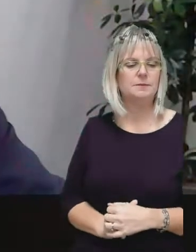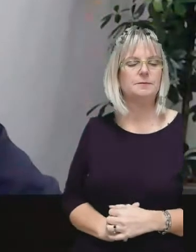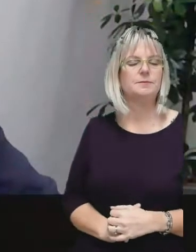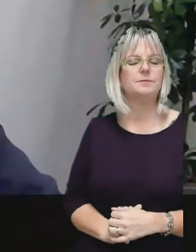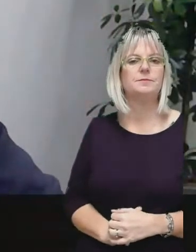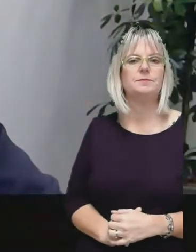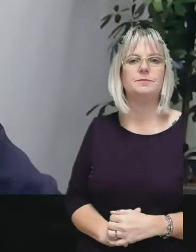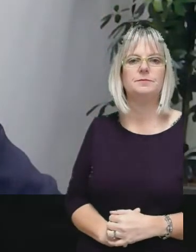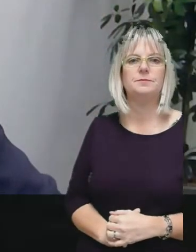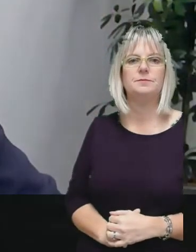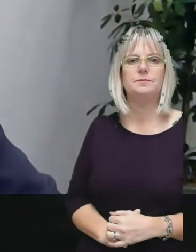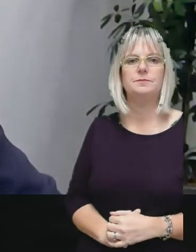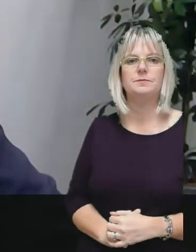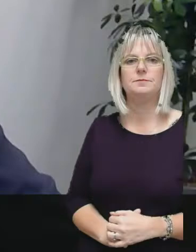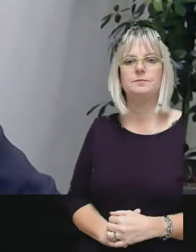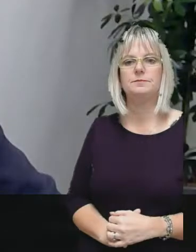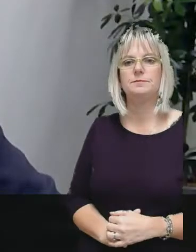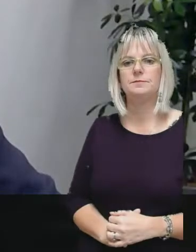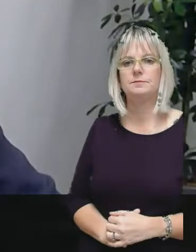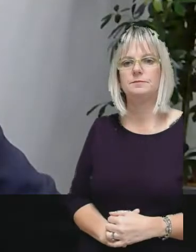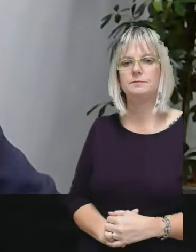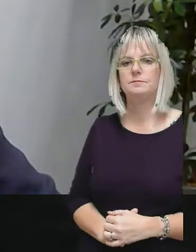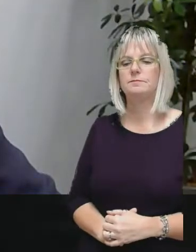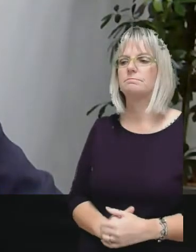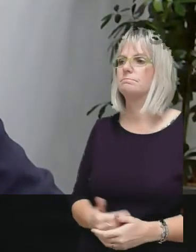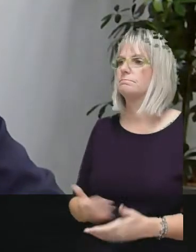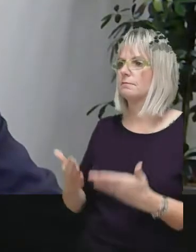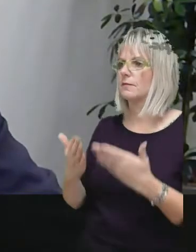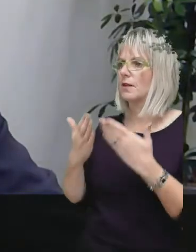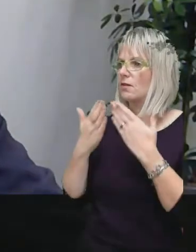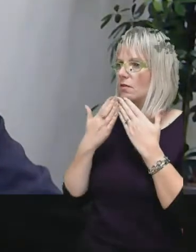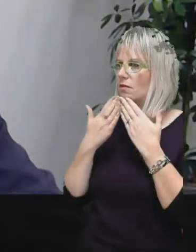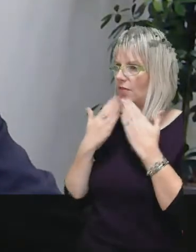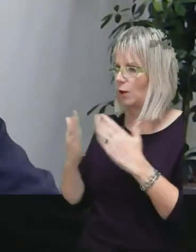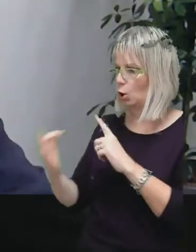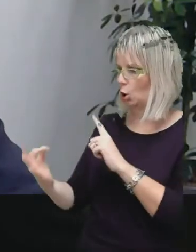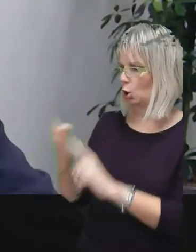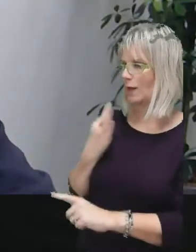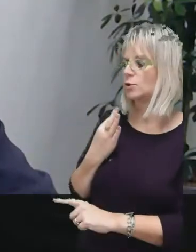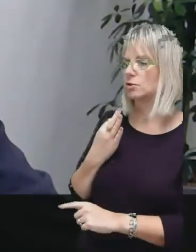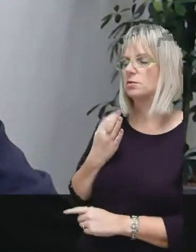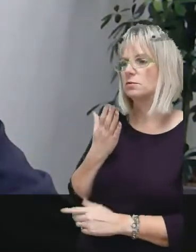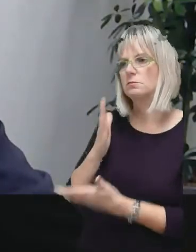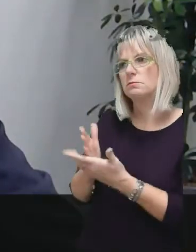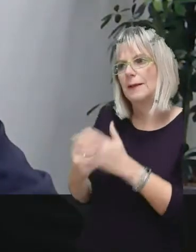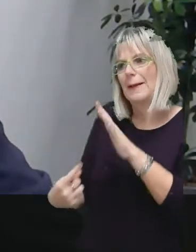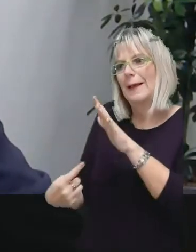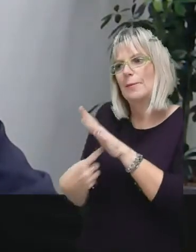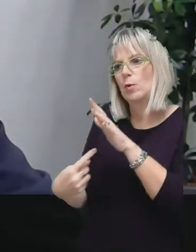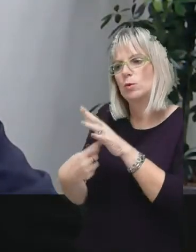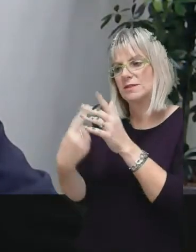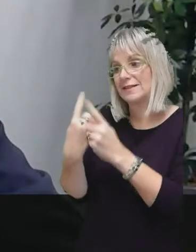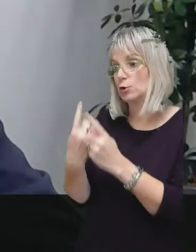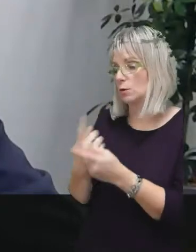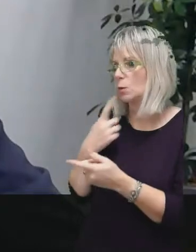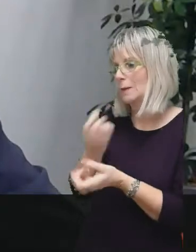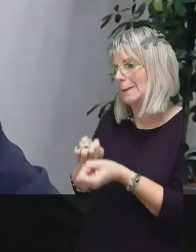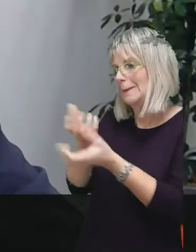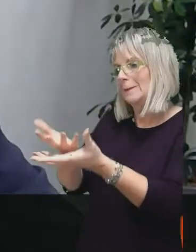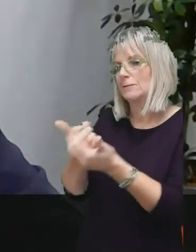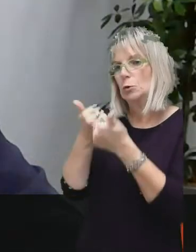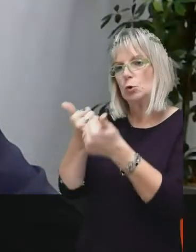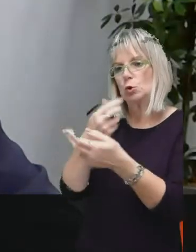Alejandro, thank you very much for your question. It's a really important issue. I'll give you some examples of some of the good news, but before I do, let me just